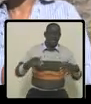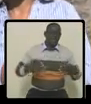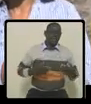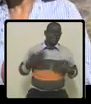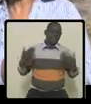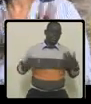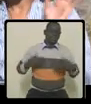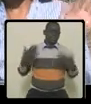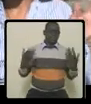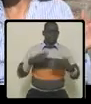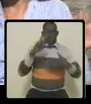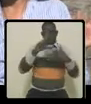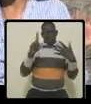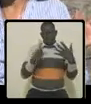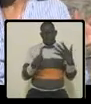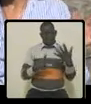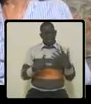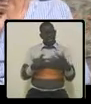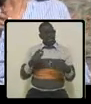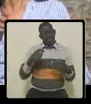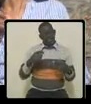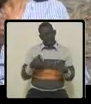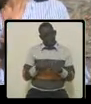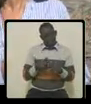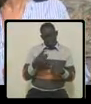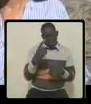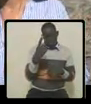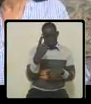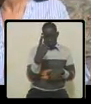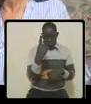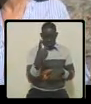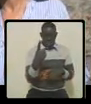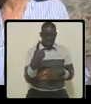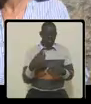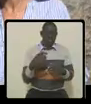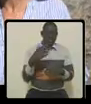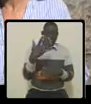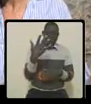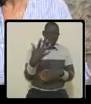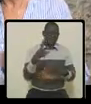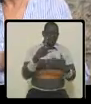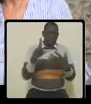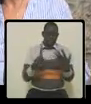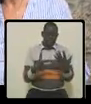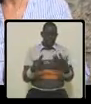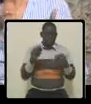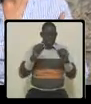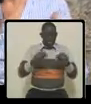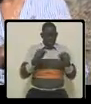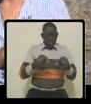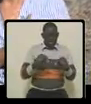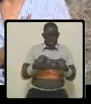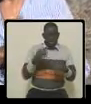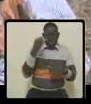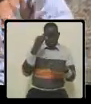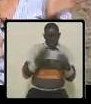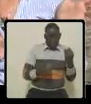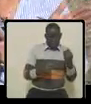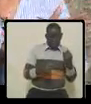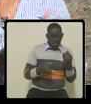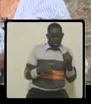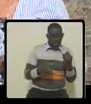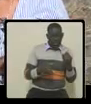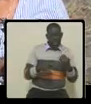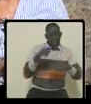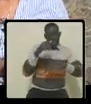you've enjoyed these lessons, because I surely did. There's one more geography lesson left in this series. But right now, to end our lesson,